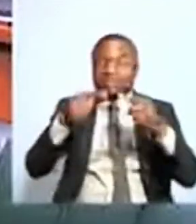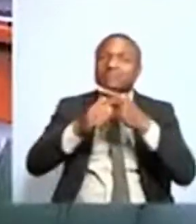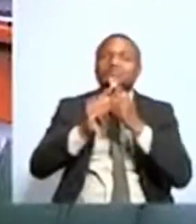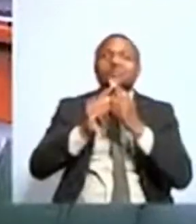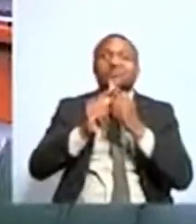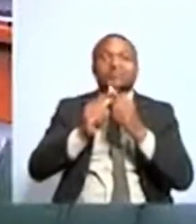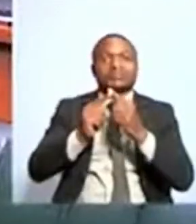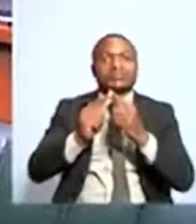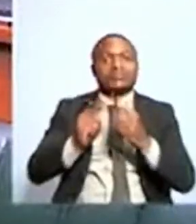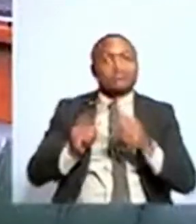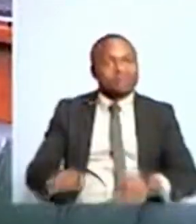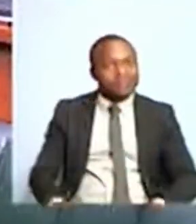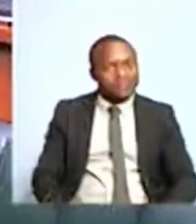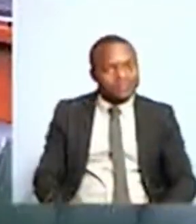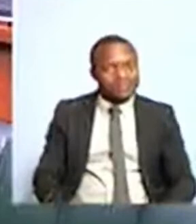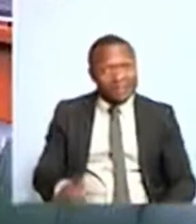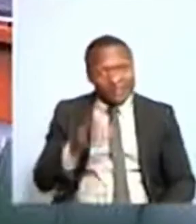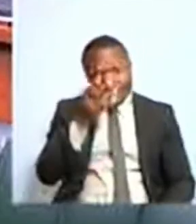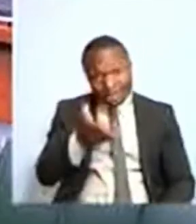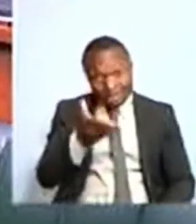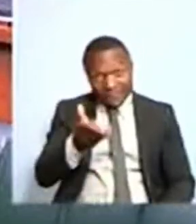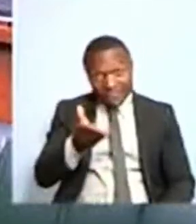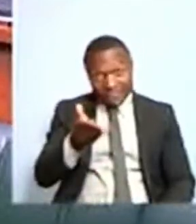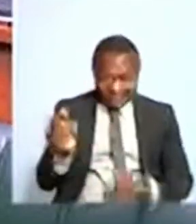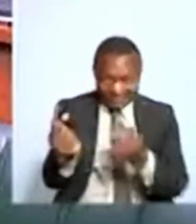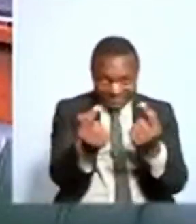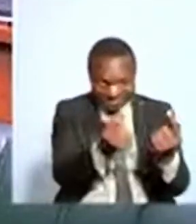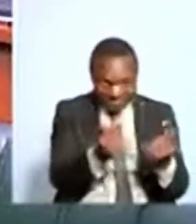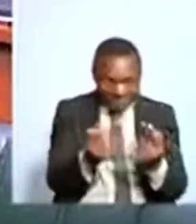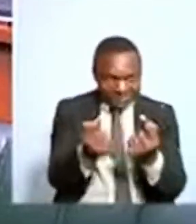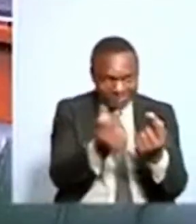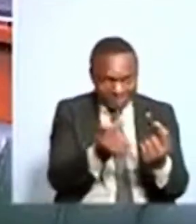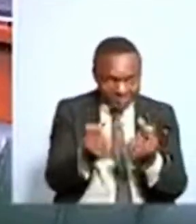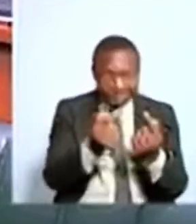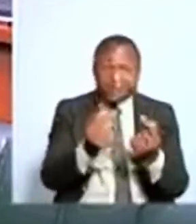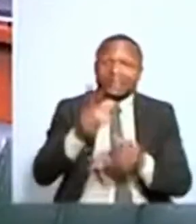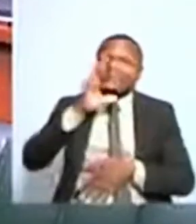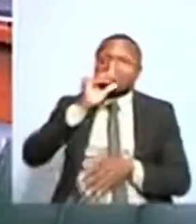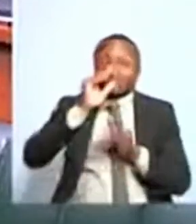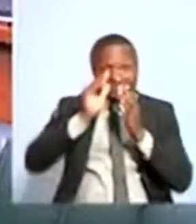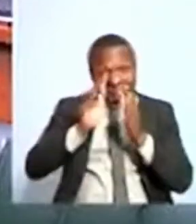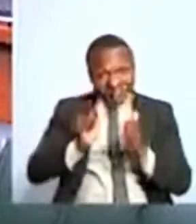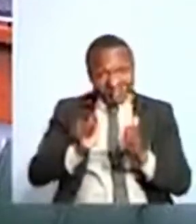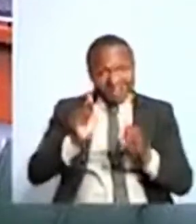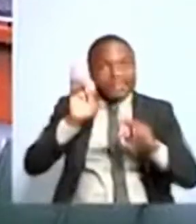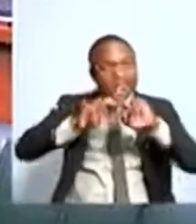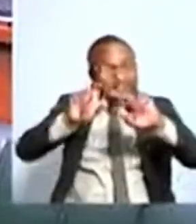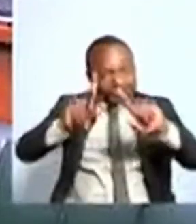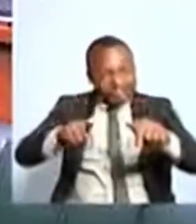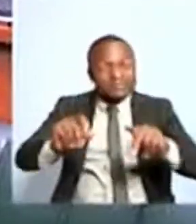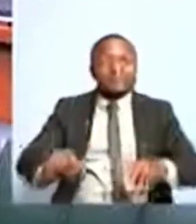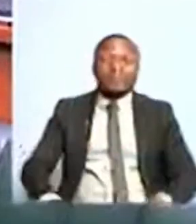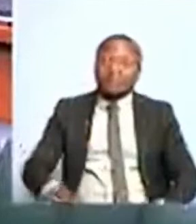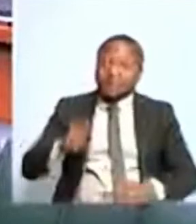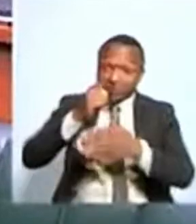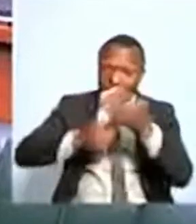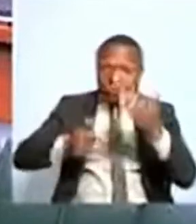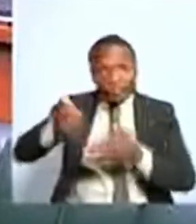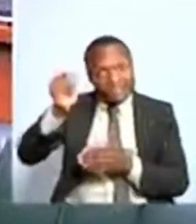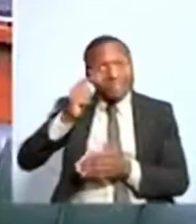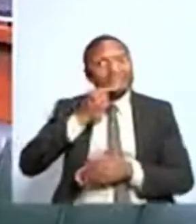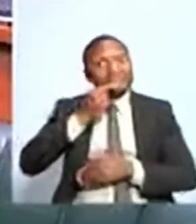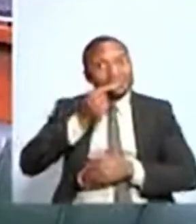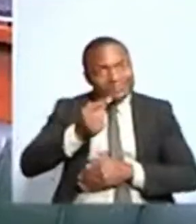retrospectively. So, that being the case, Mr. Speaker, Mr. Chairman, what I'm pointing